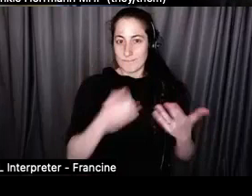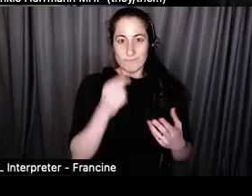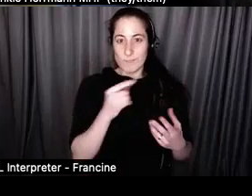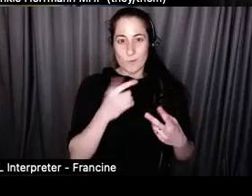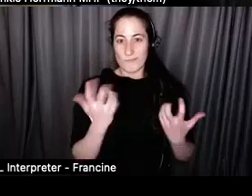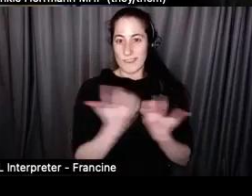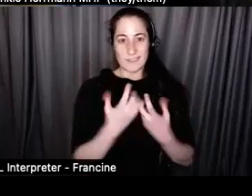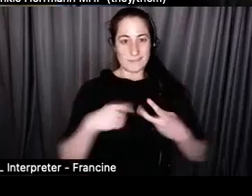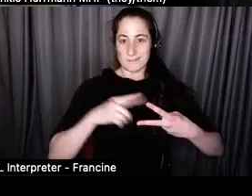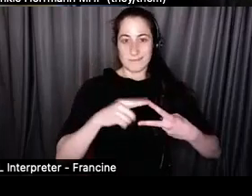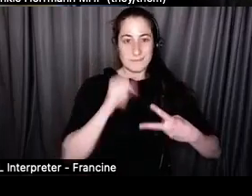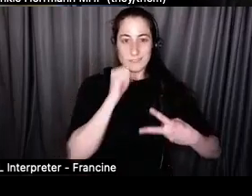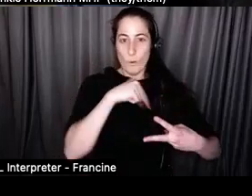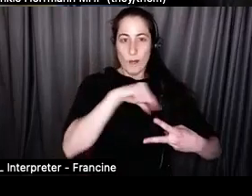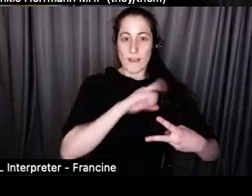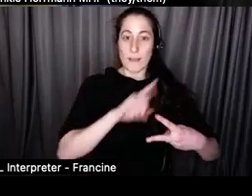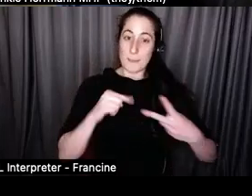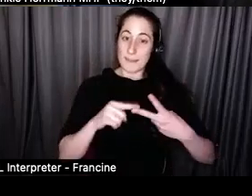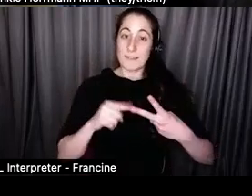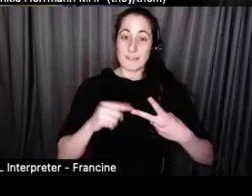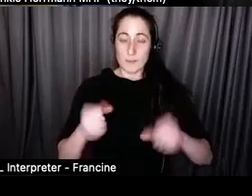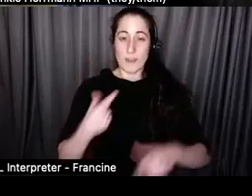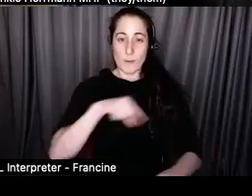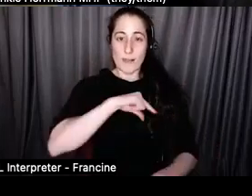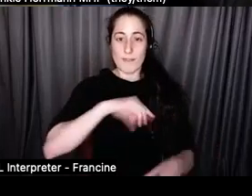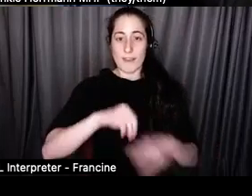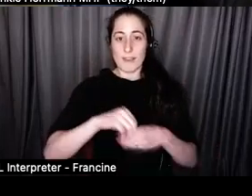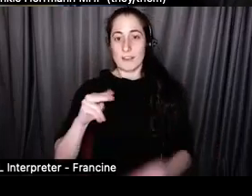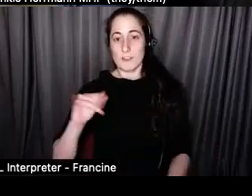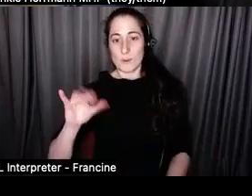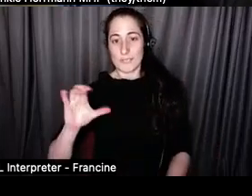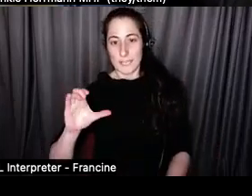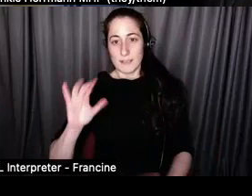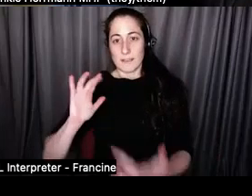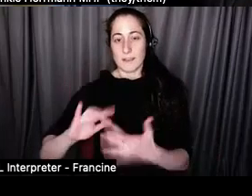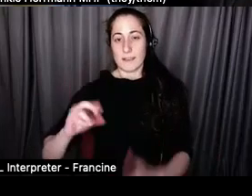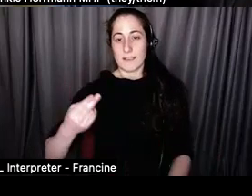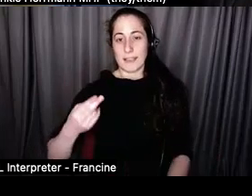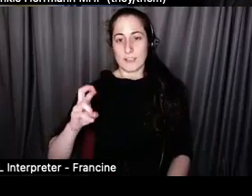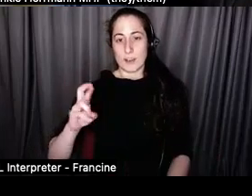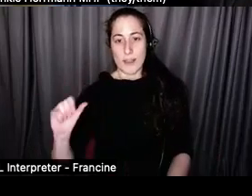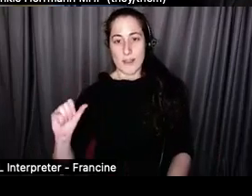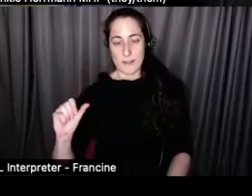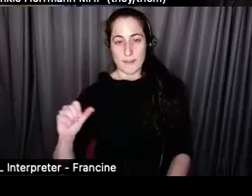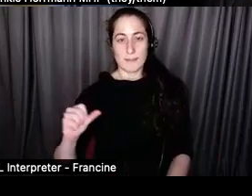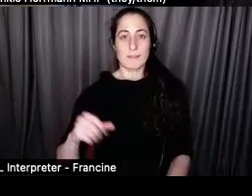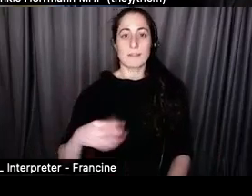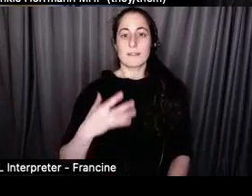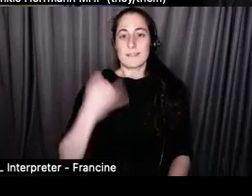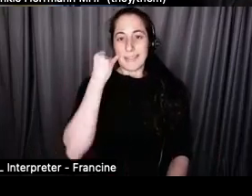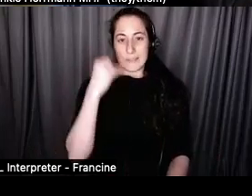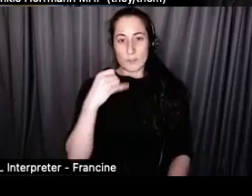but you think you might qualify under this other one, in New York City, you would contact Human Resources Administration, and outstate, you would